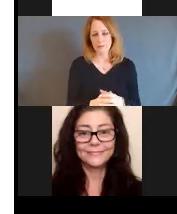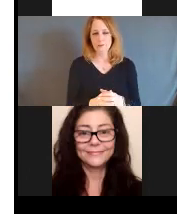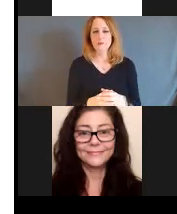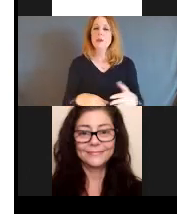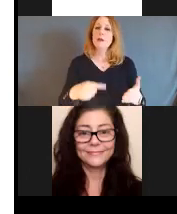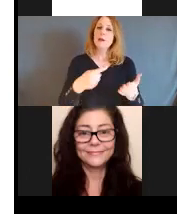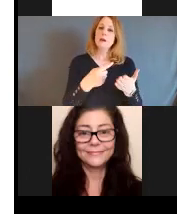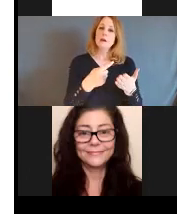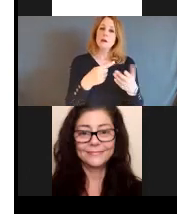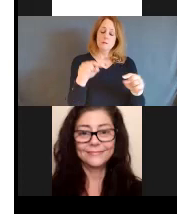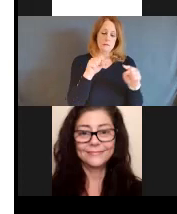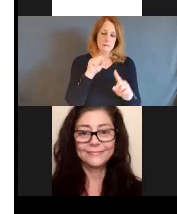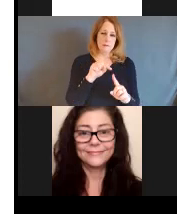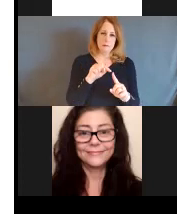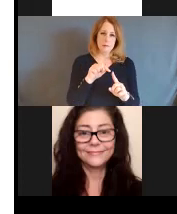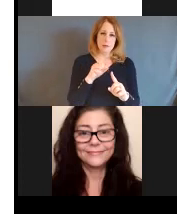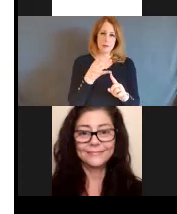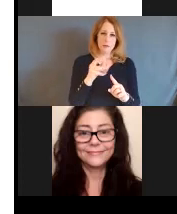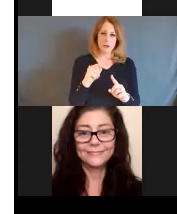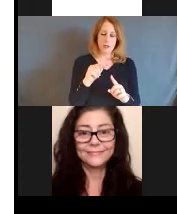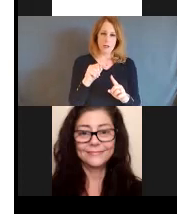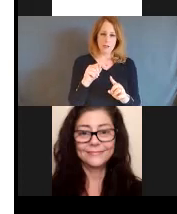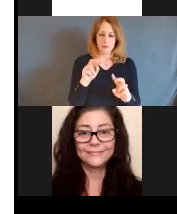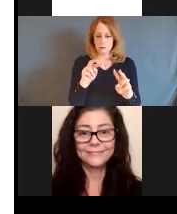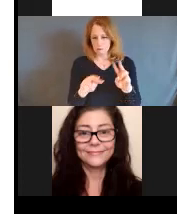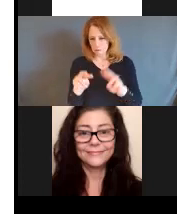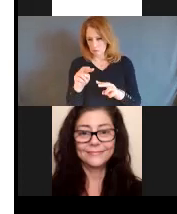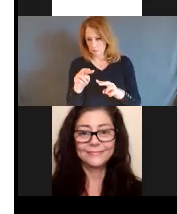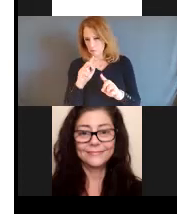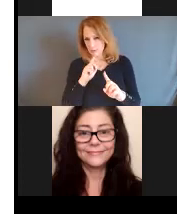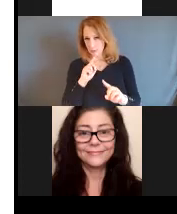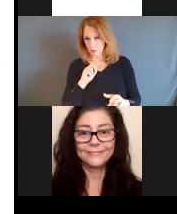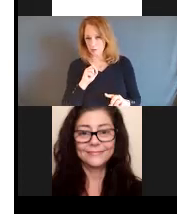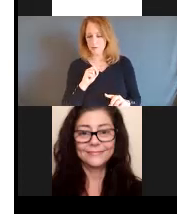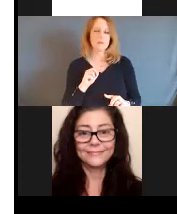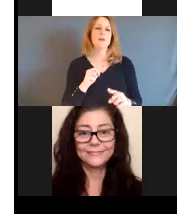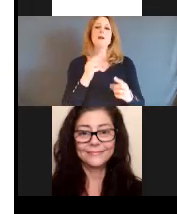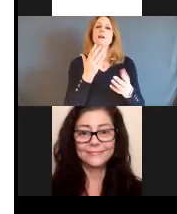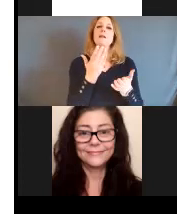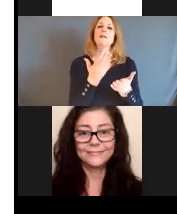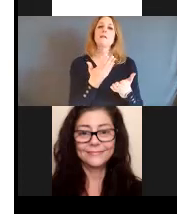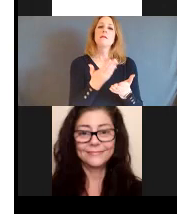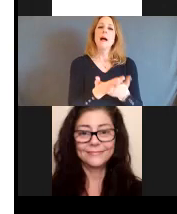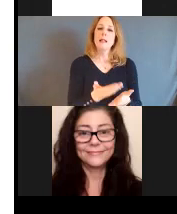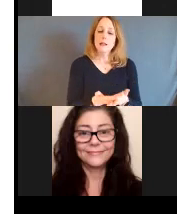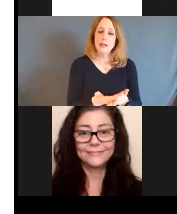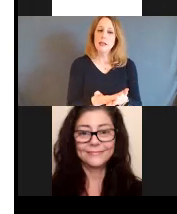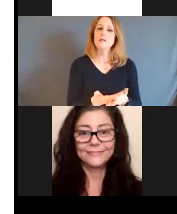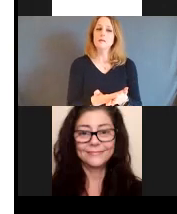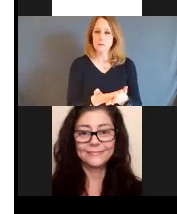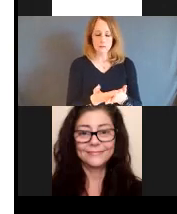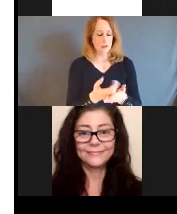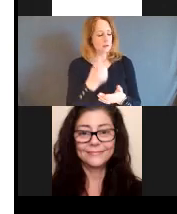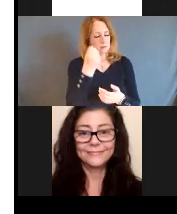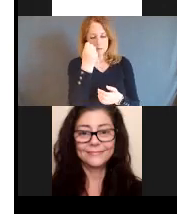little bit, going back to the chat to see what some folks are answering, validate that this is